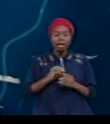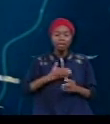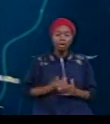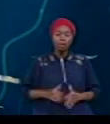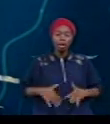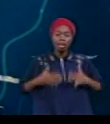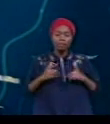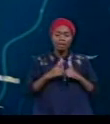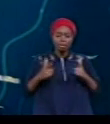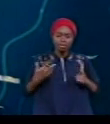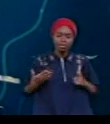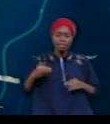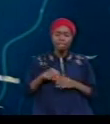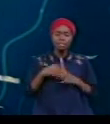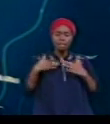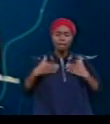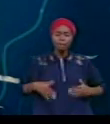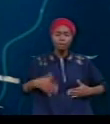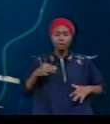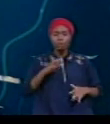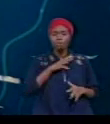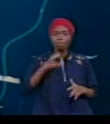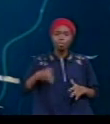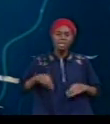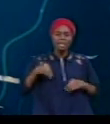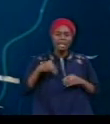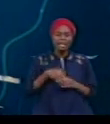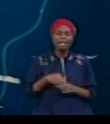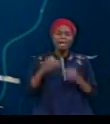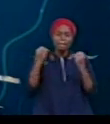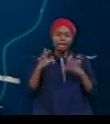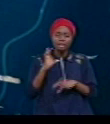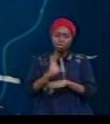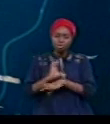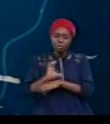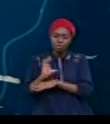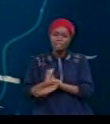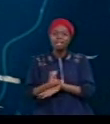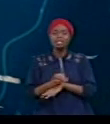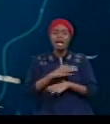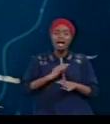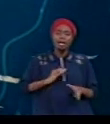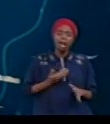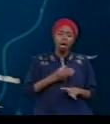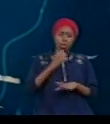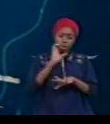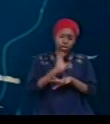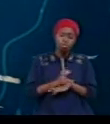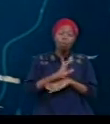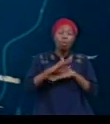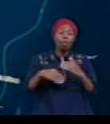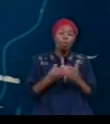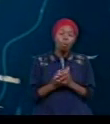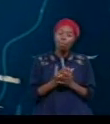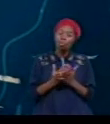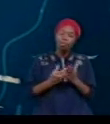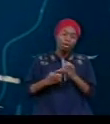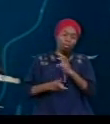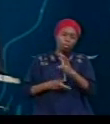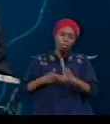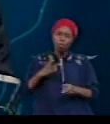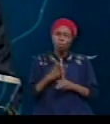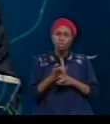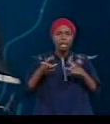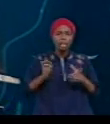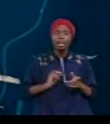the body of Christ, in many churches, and in our church in particular, all over the world. Let's begin to bless the name of the